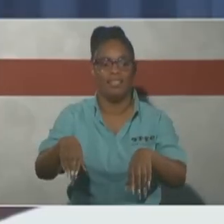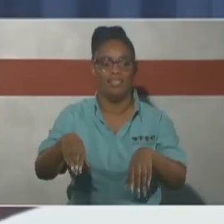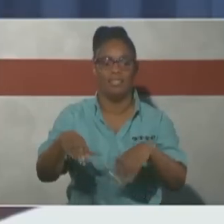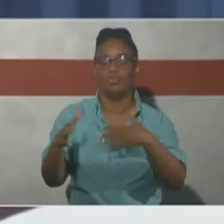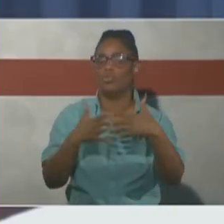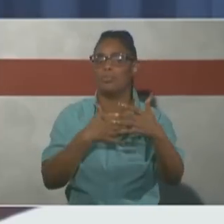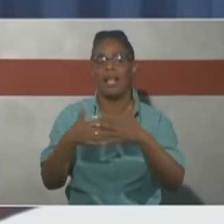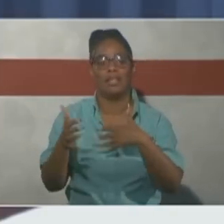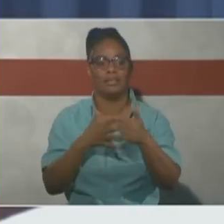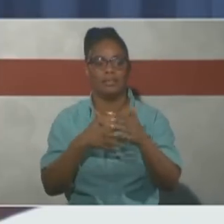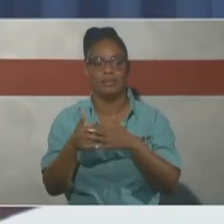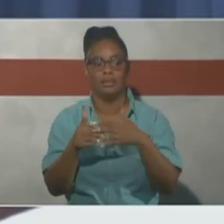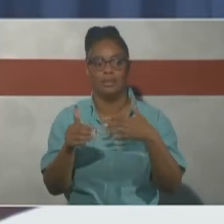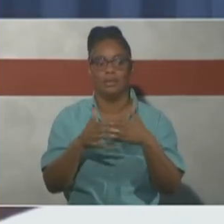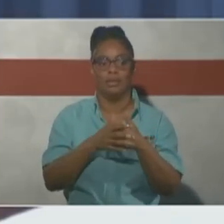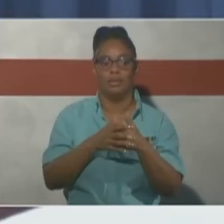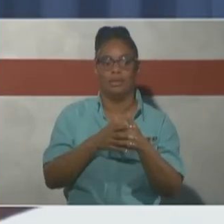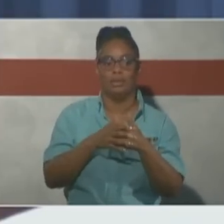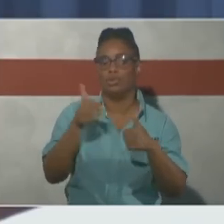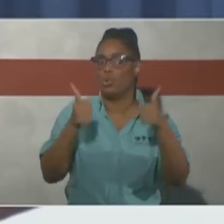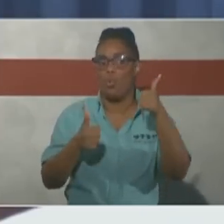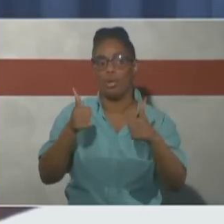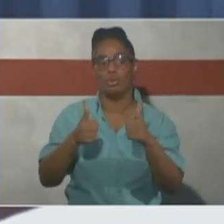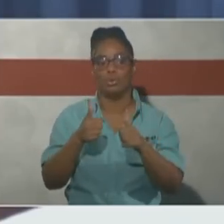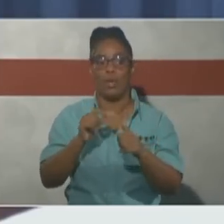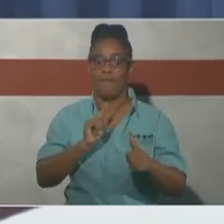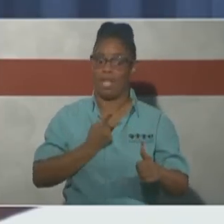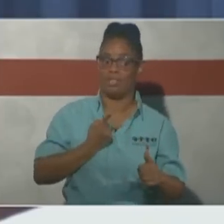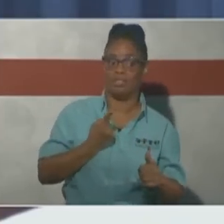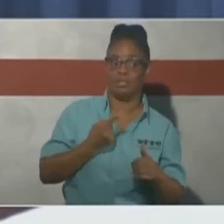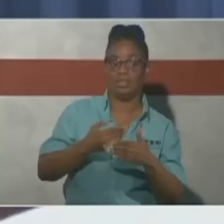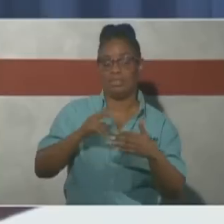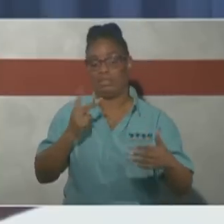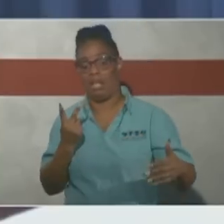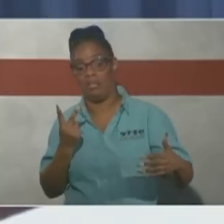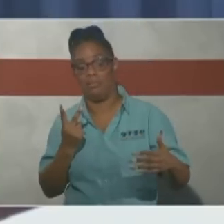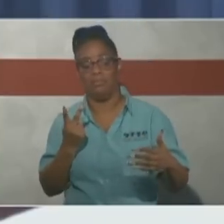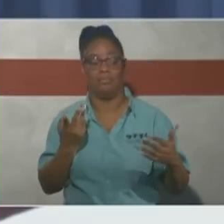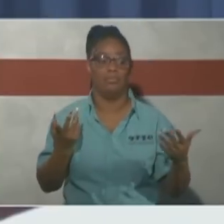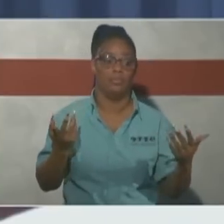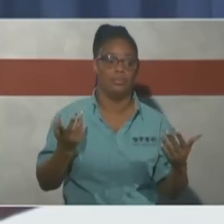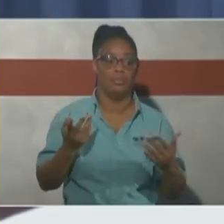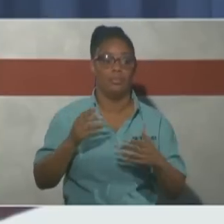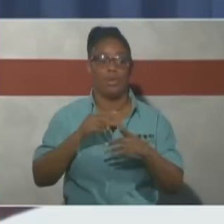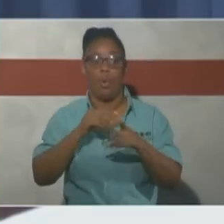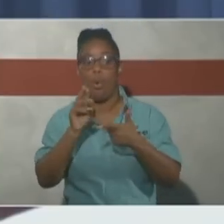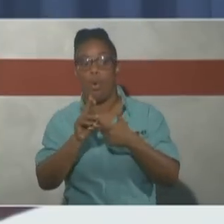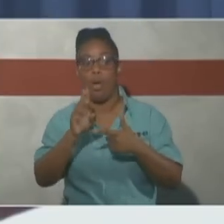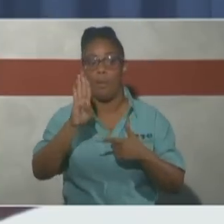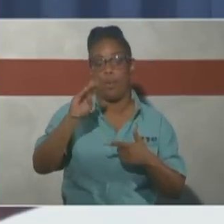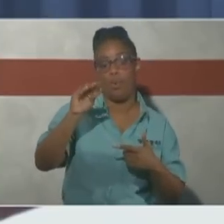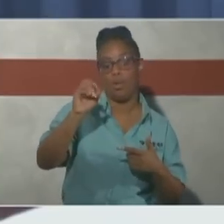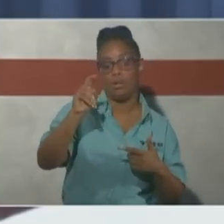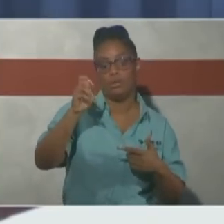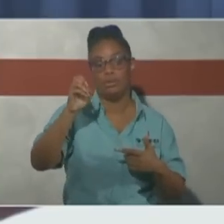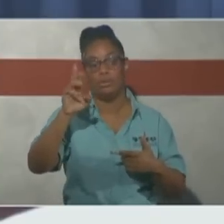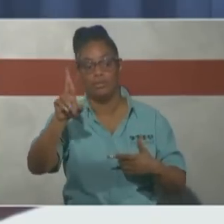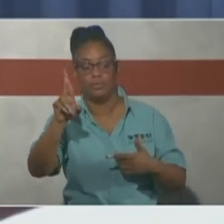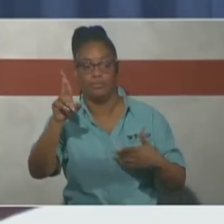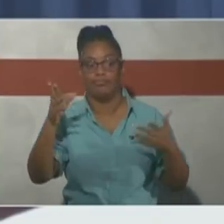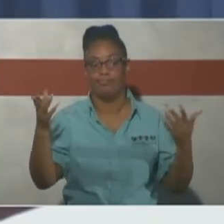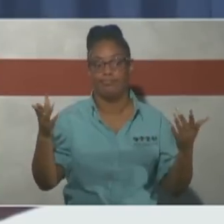with the second item first. WHO, I think around the middle of last year, CMO, issued an